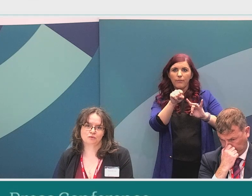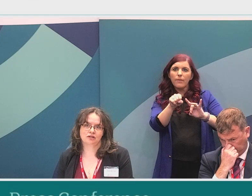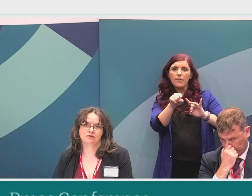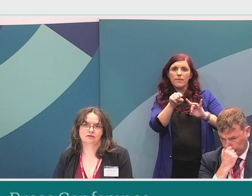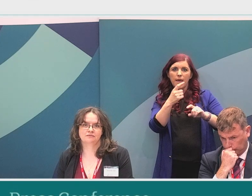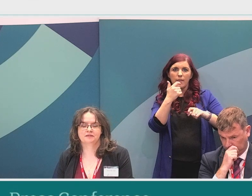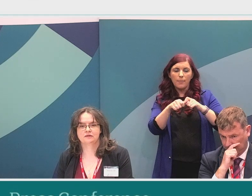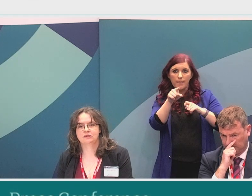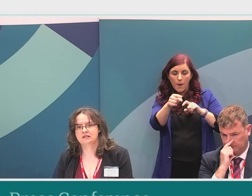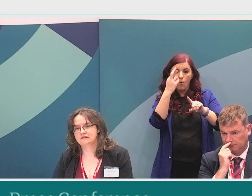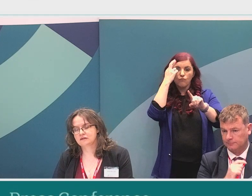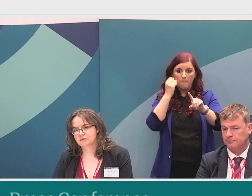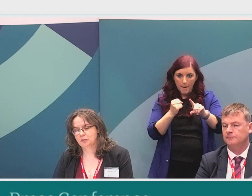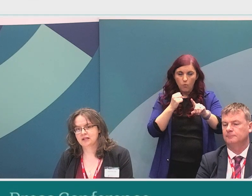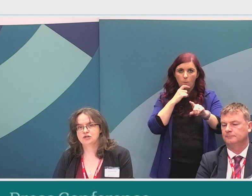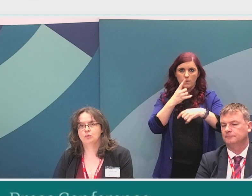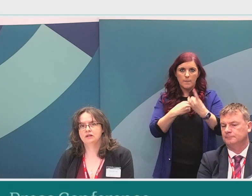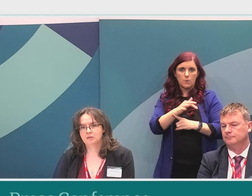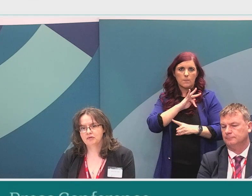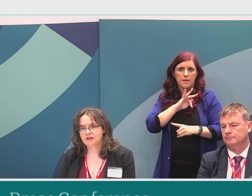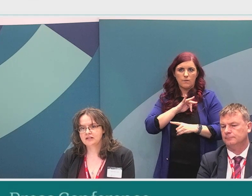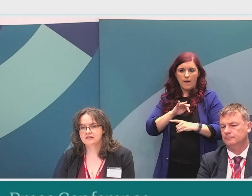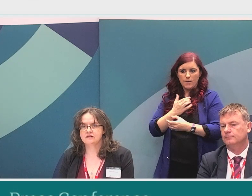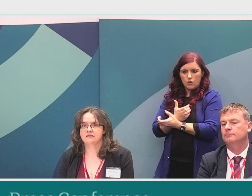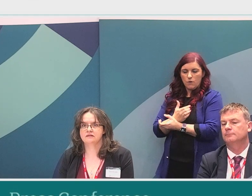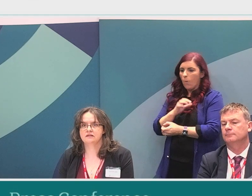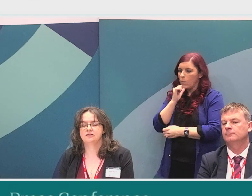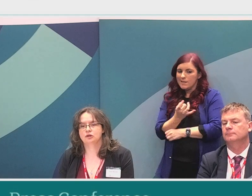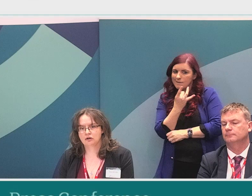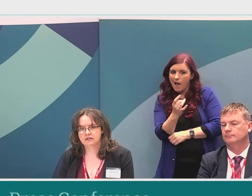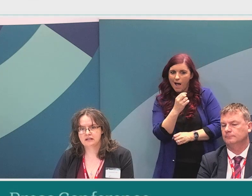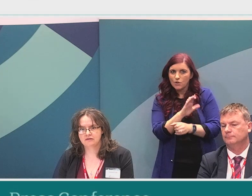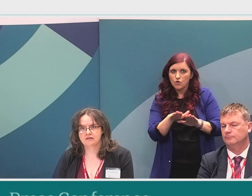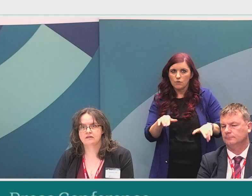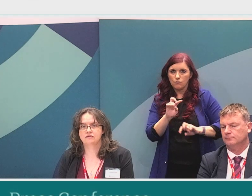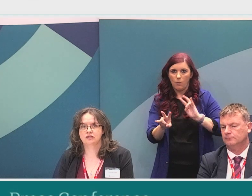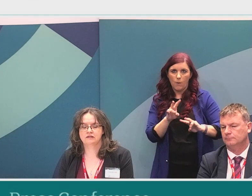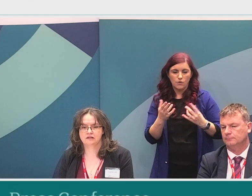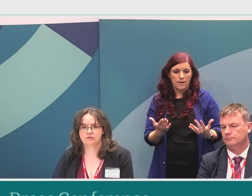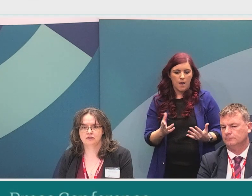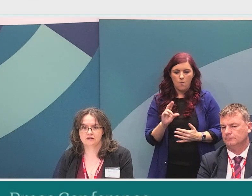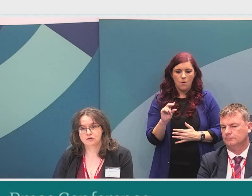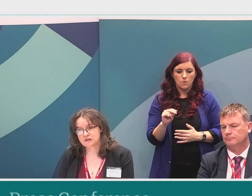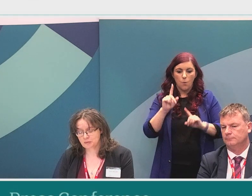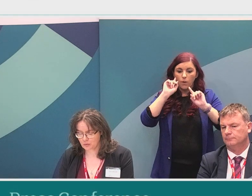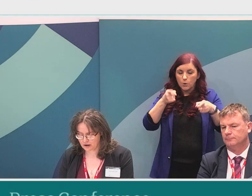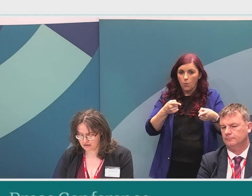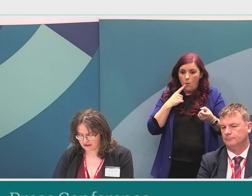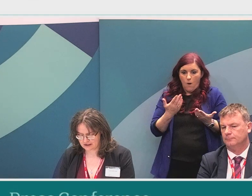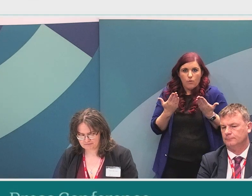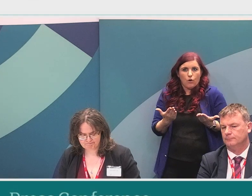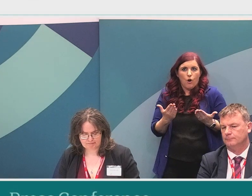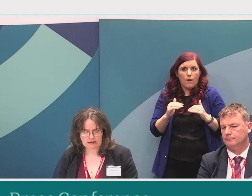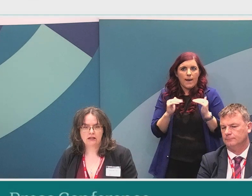from childhood. So this publication will not provide insights into the current levels of child sexual violence, so just to be aware of